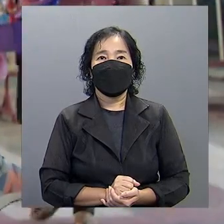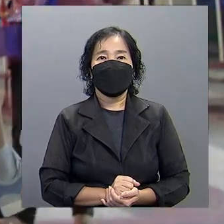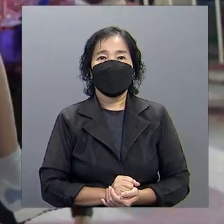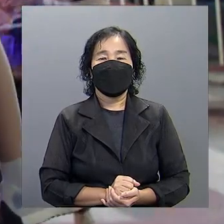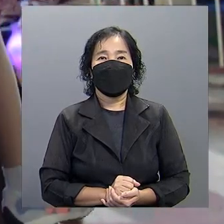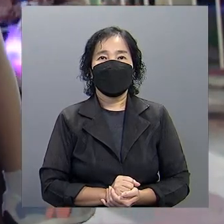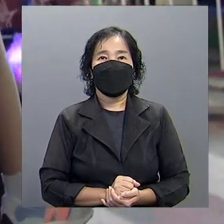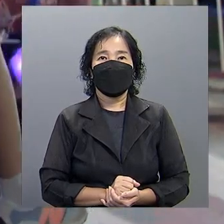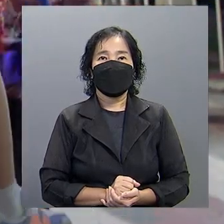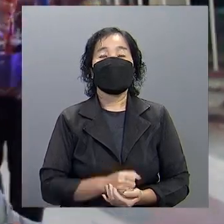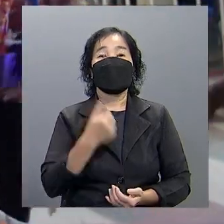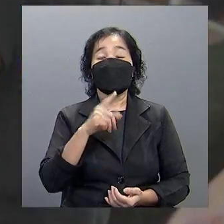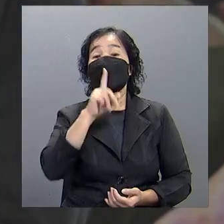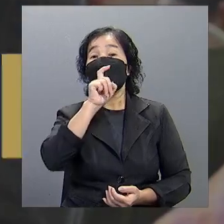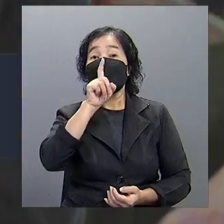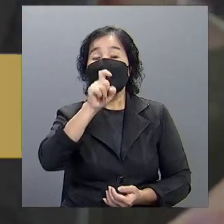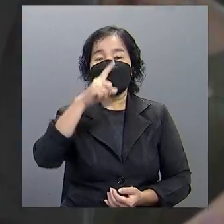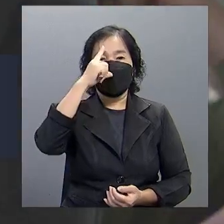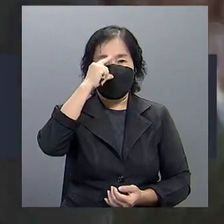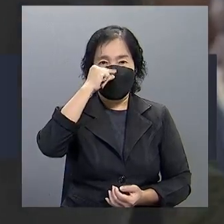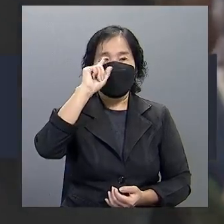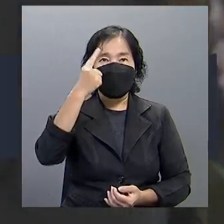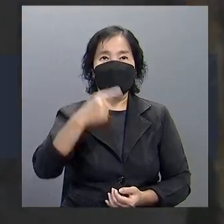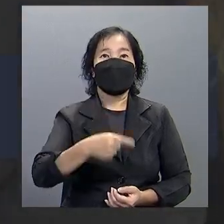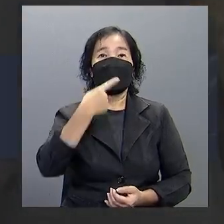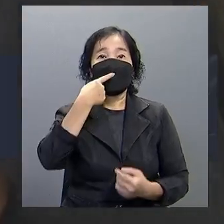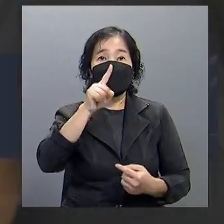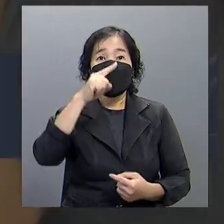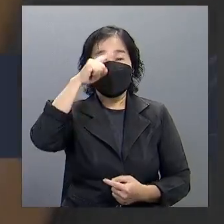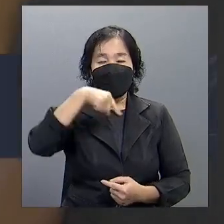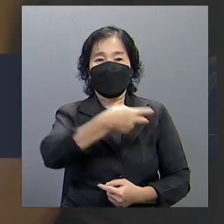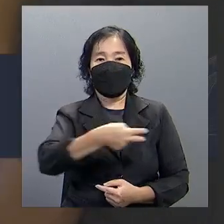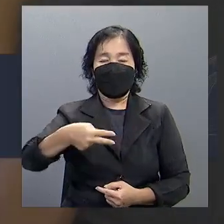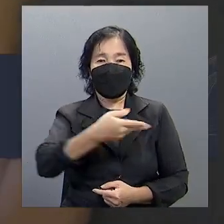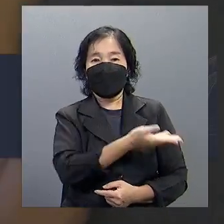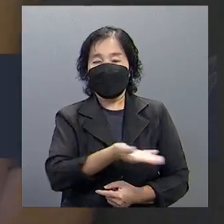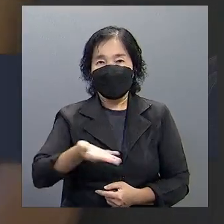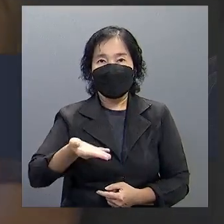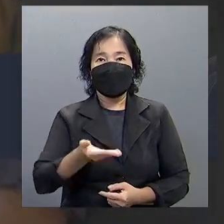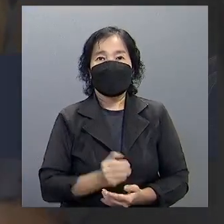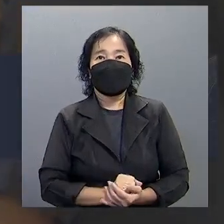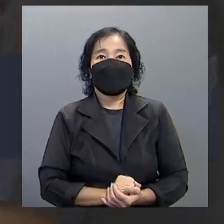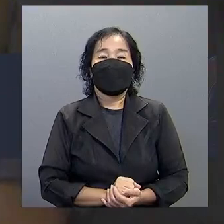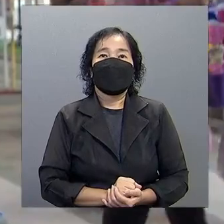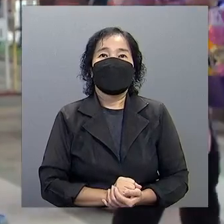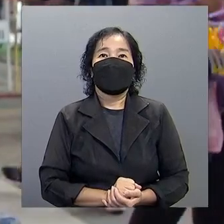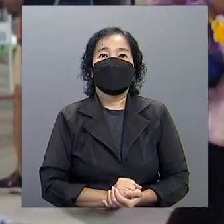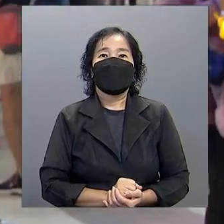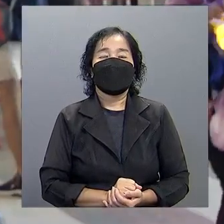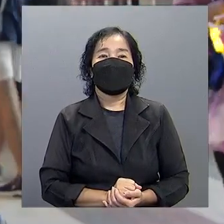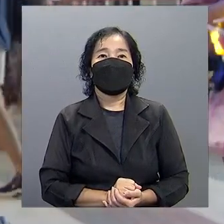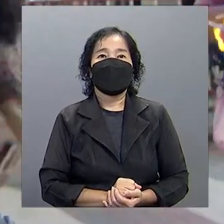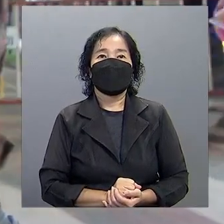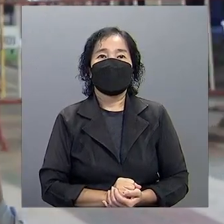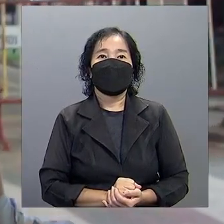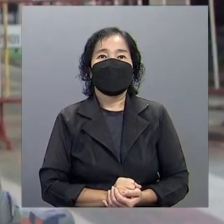the first monkeypox case in Thailand? No, I hadn't heard about it. Right, it was a Nigerian guy. Really? Wow. Yeah, and there was this time when he was kind